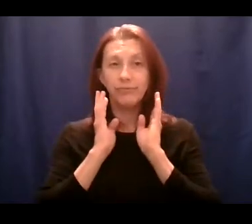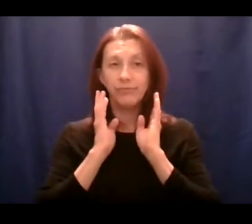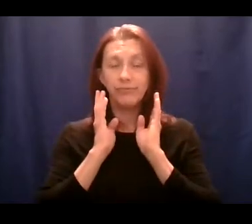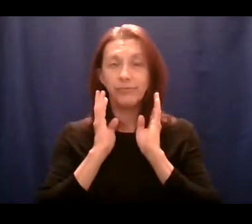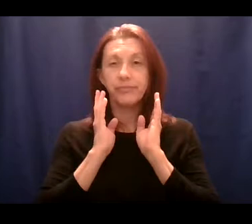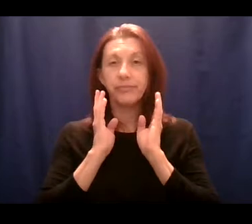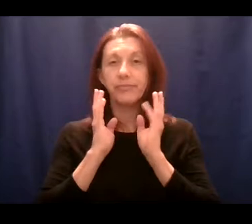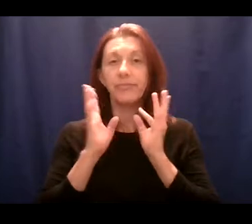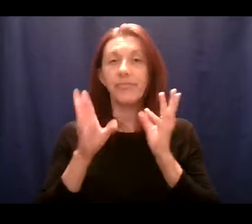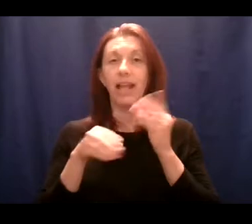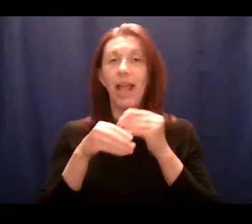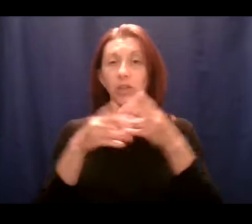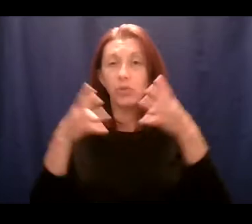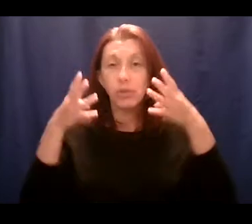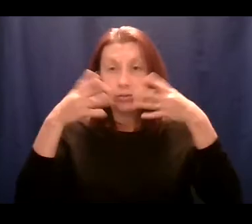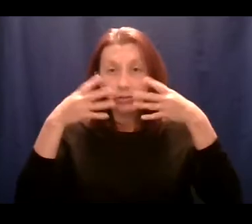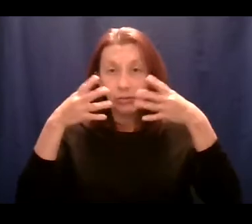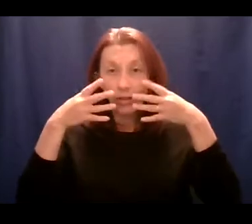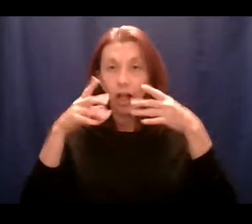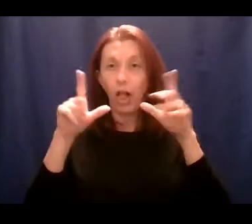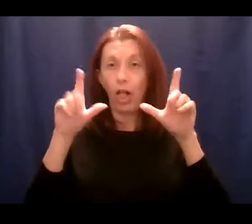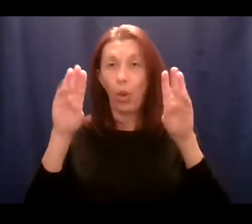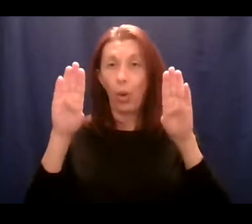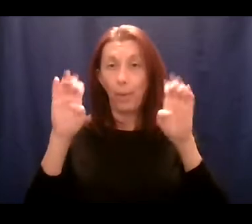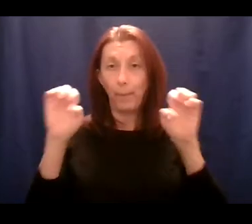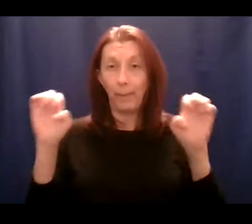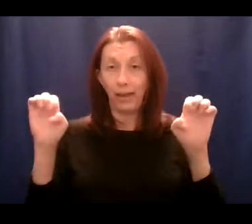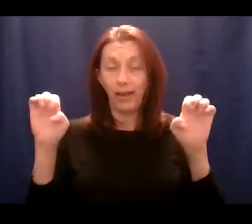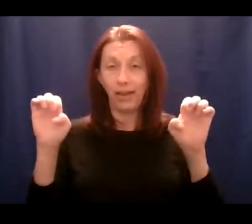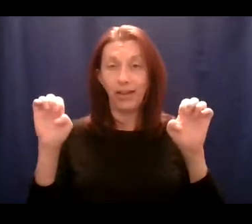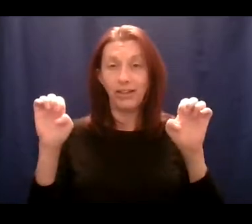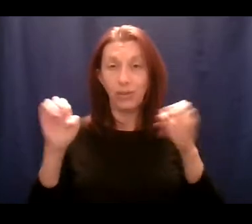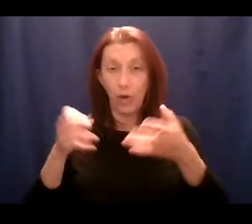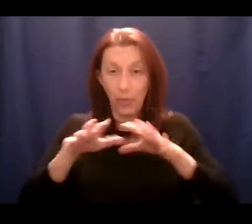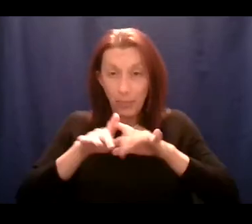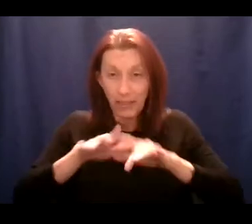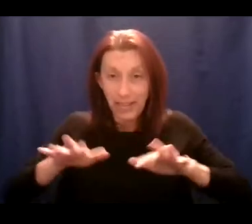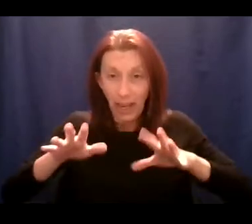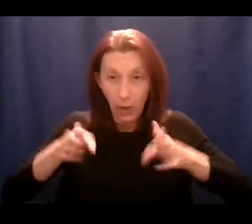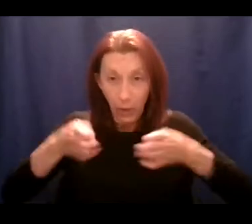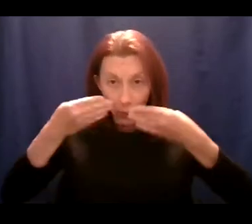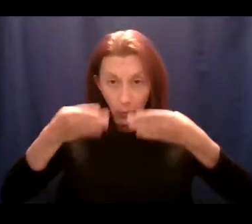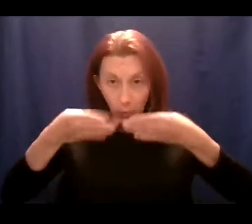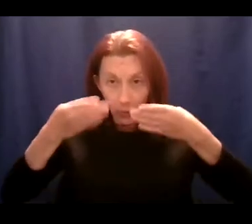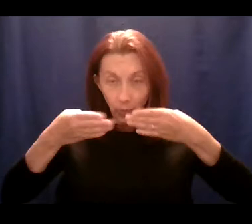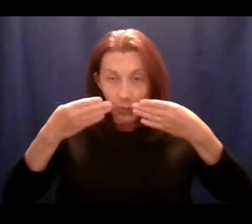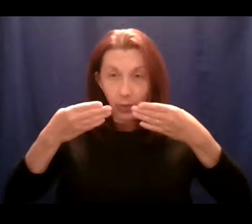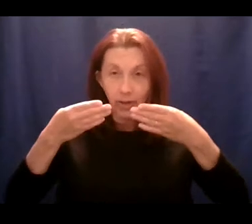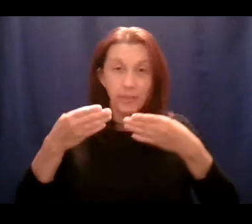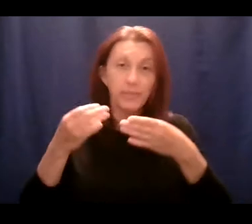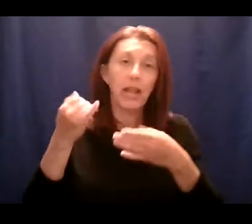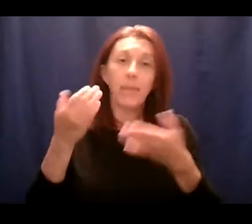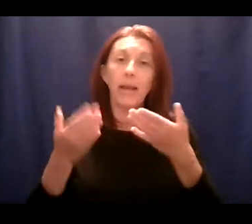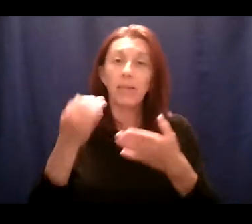face that allow it to help gather things from the bottom. So if you have opportunity to see maybe one of our rays here at the